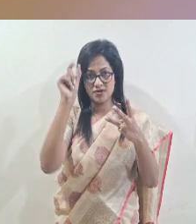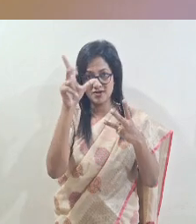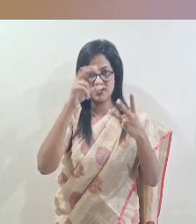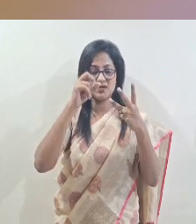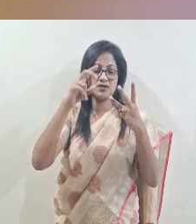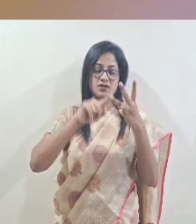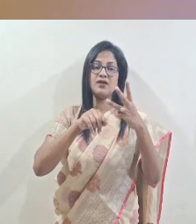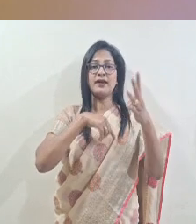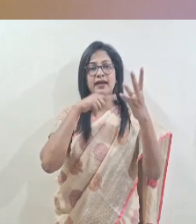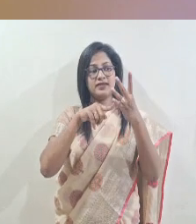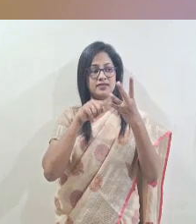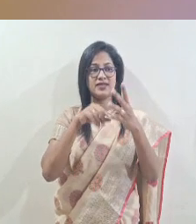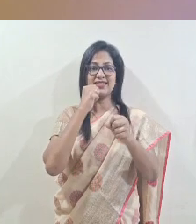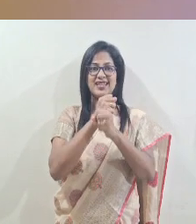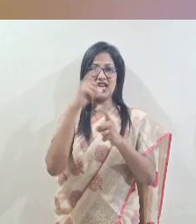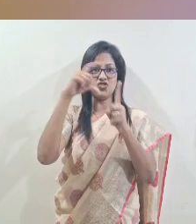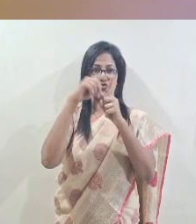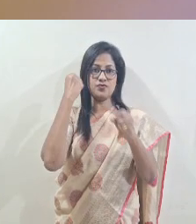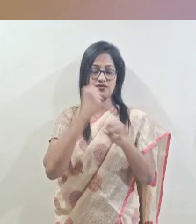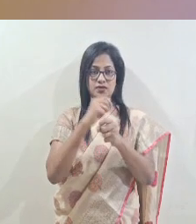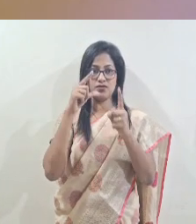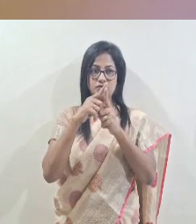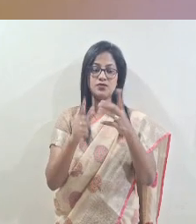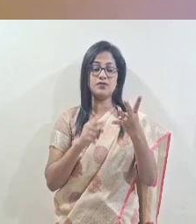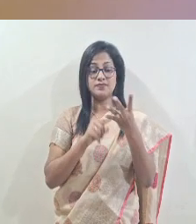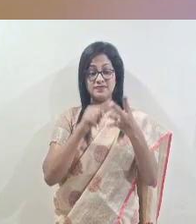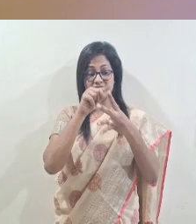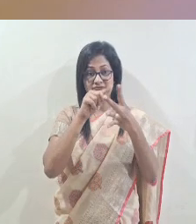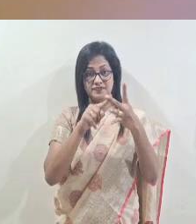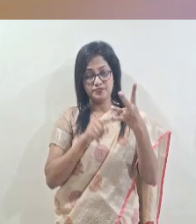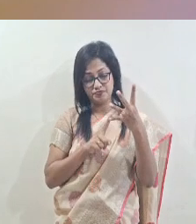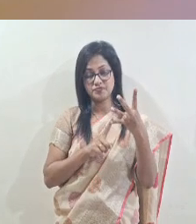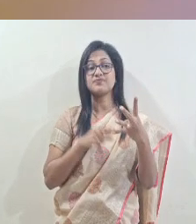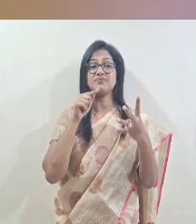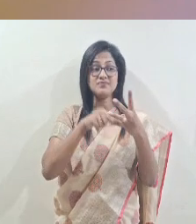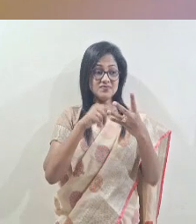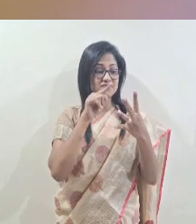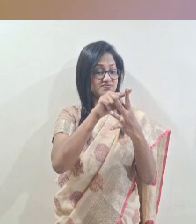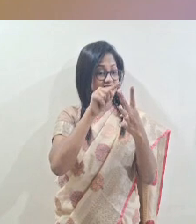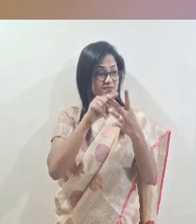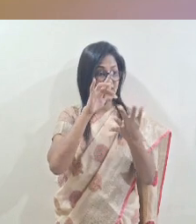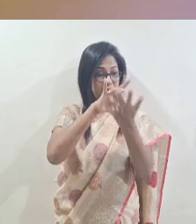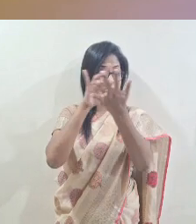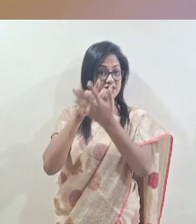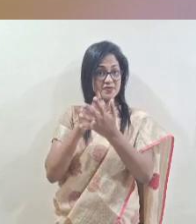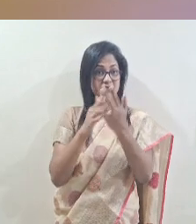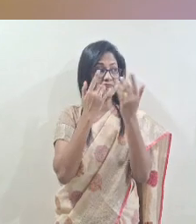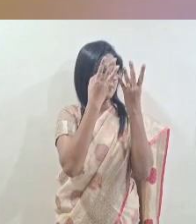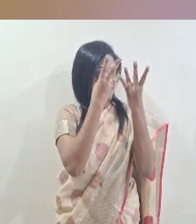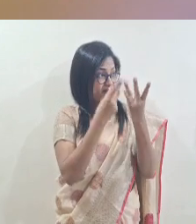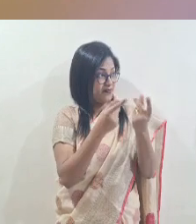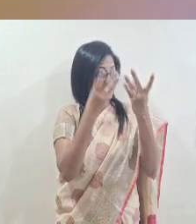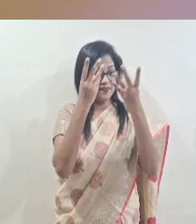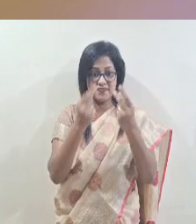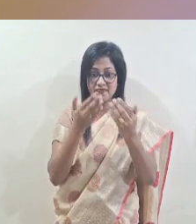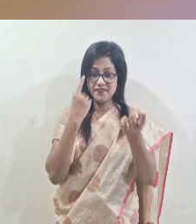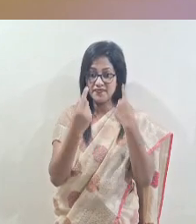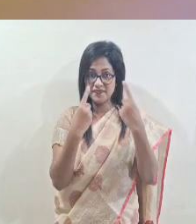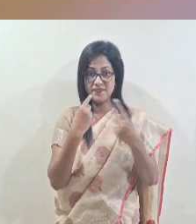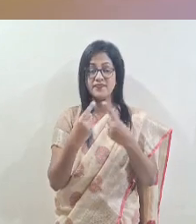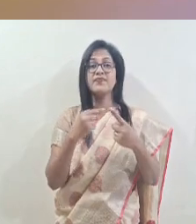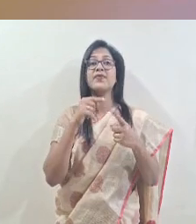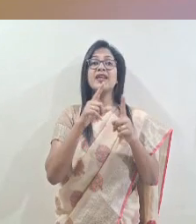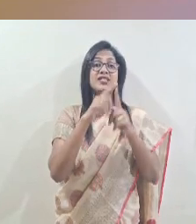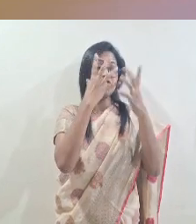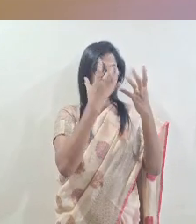Gadchiroli district. So now we have to measure the efficiency of these locations. So for that, we have selected